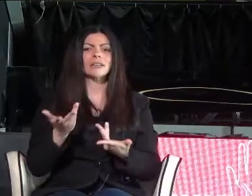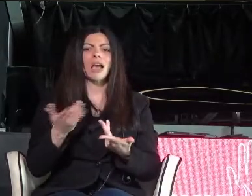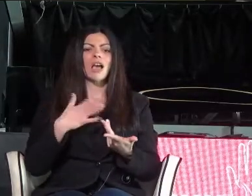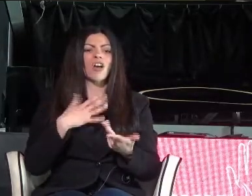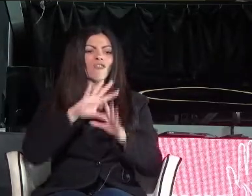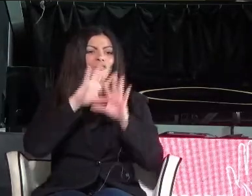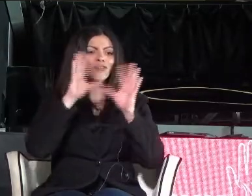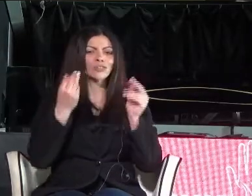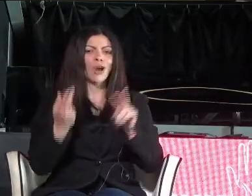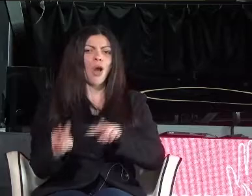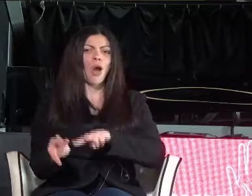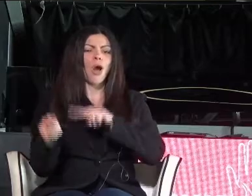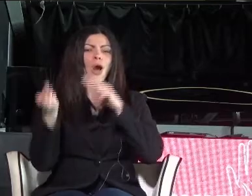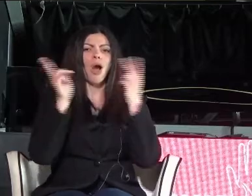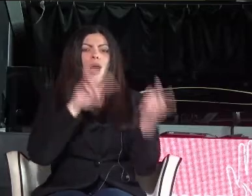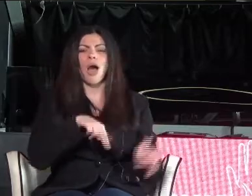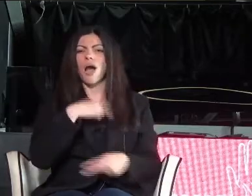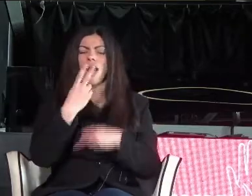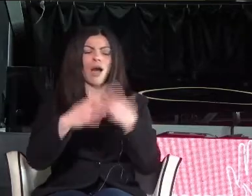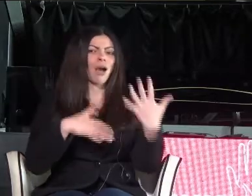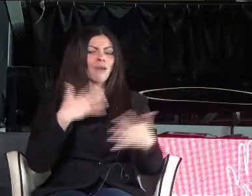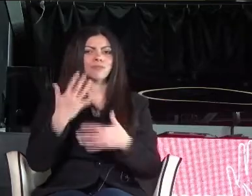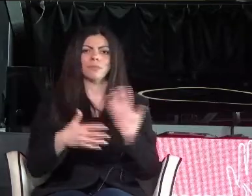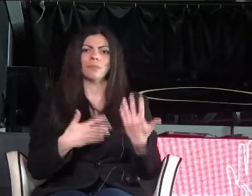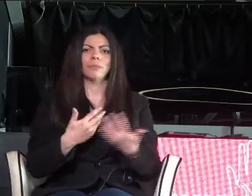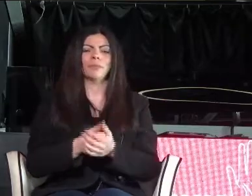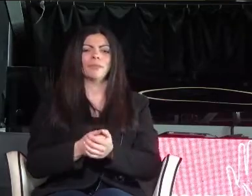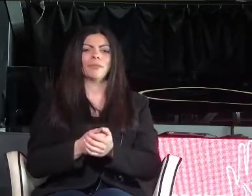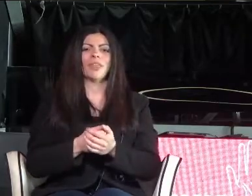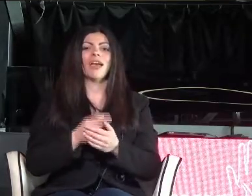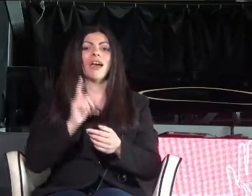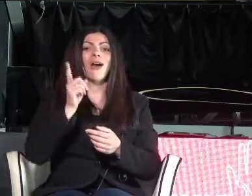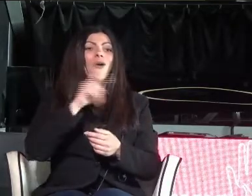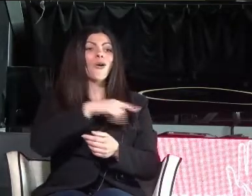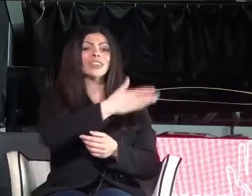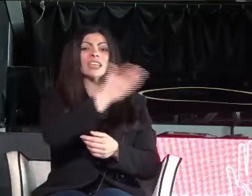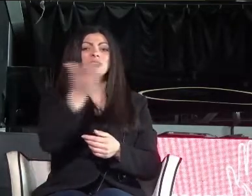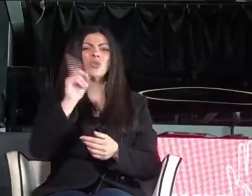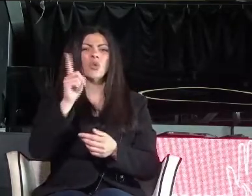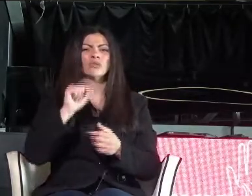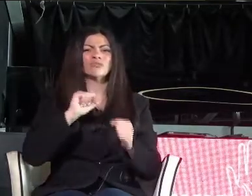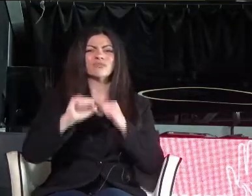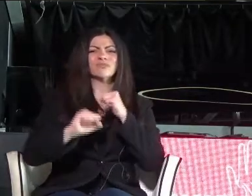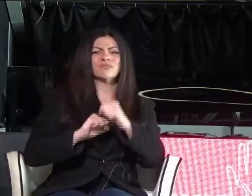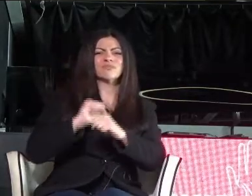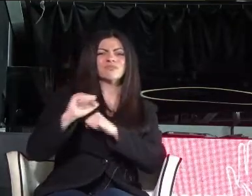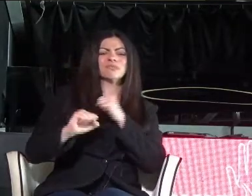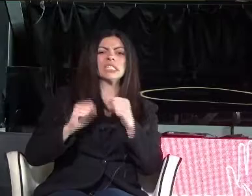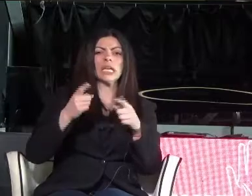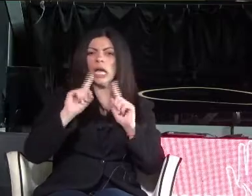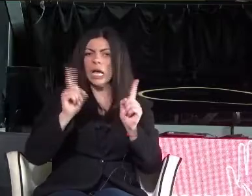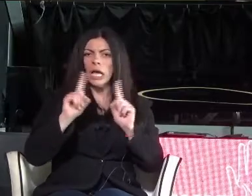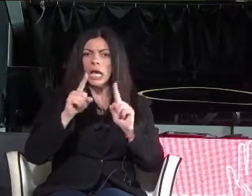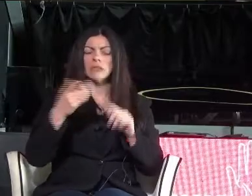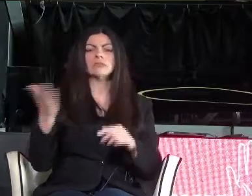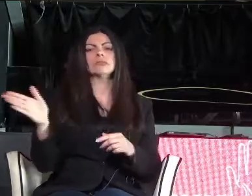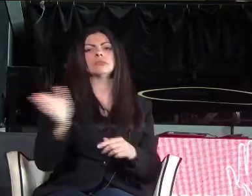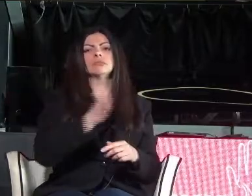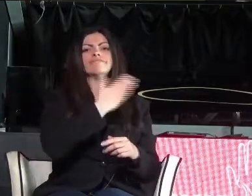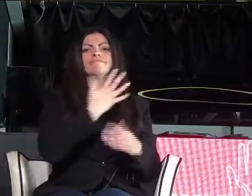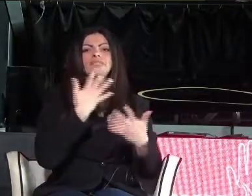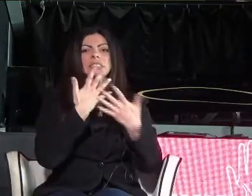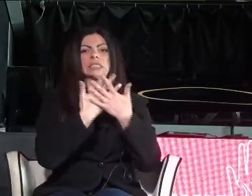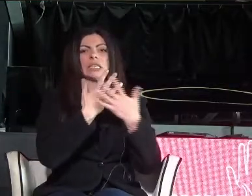were opposing to the new rules in the prisons and in the concentration camp. We had to hide in the forest. We stayed wrapped in